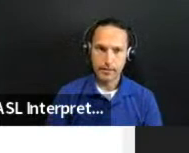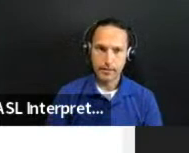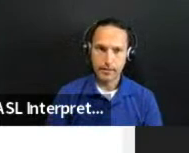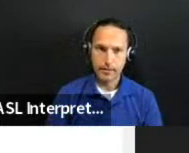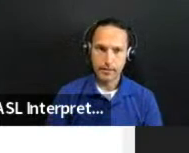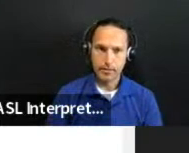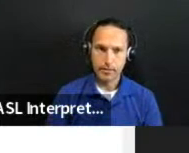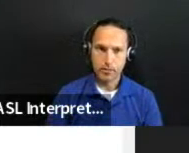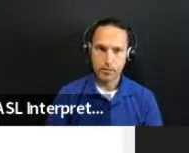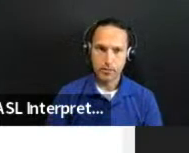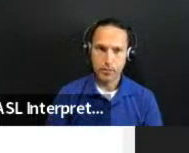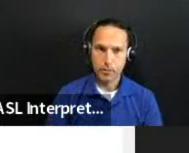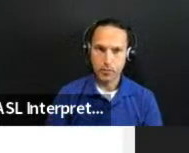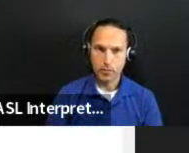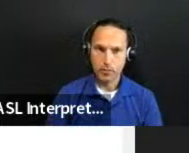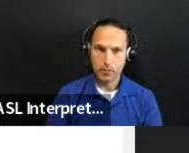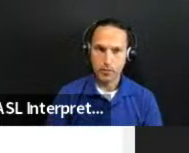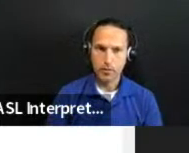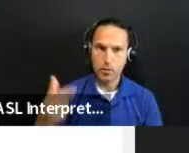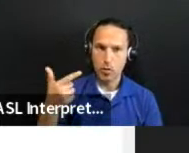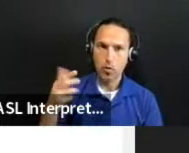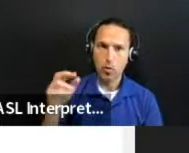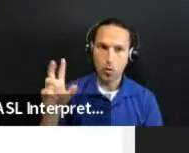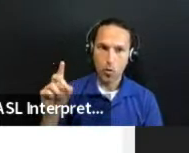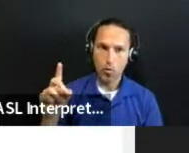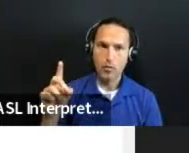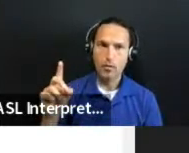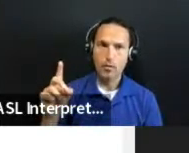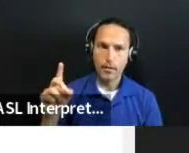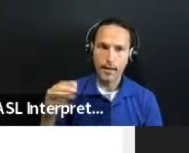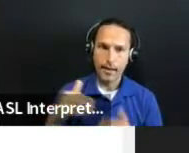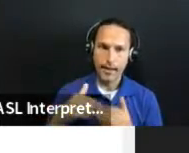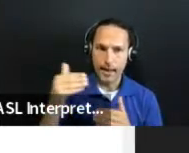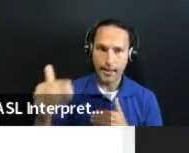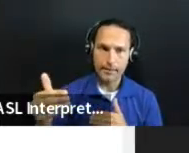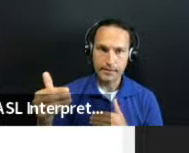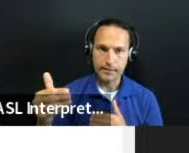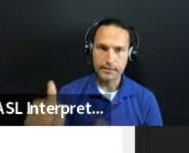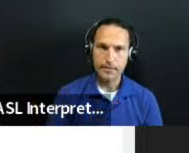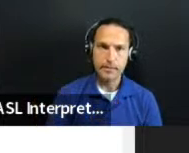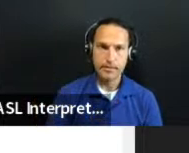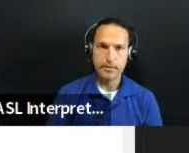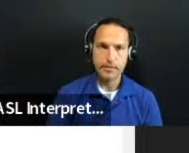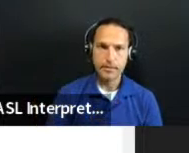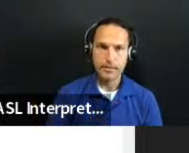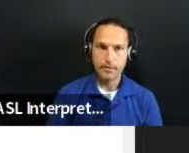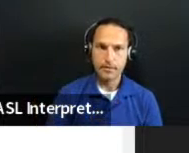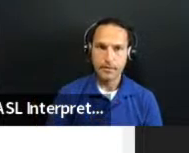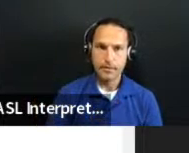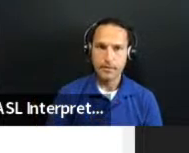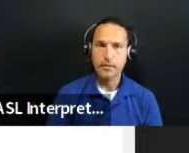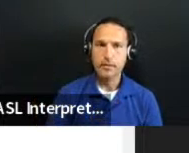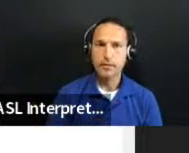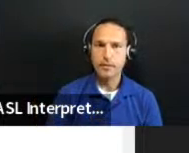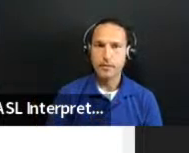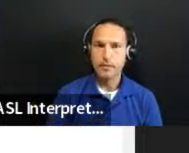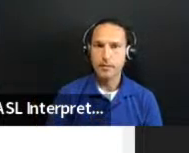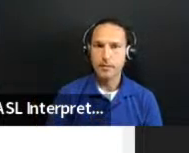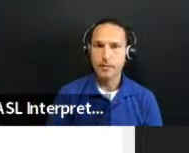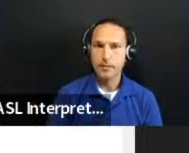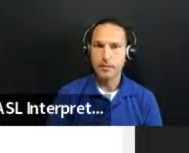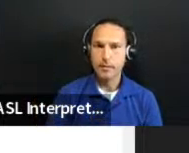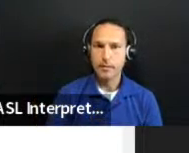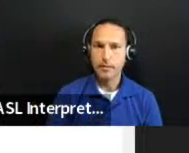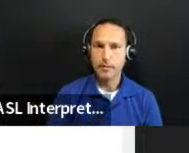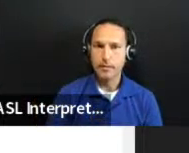name. GOLD. Gold Street, Gold. next. ST. ST. Next button. Enter. 3. All